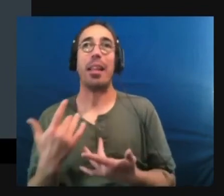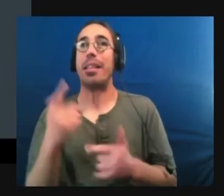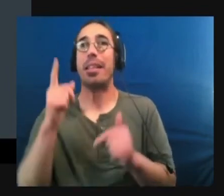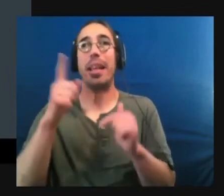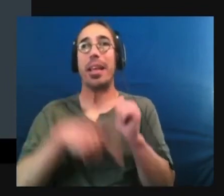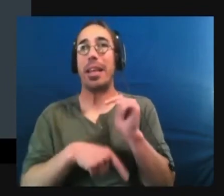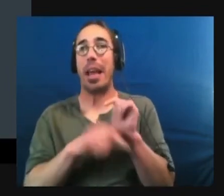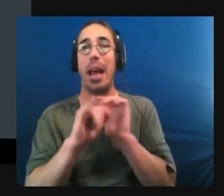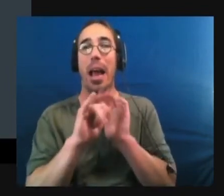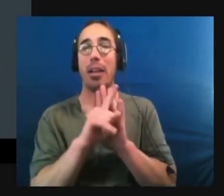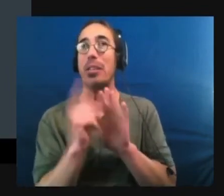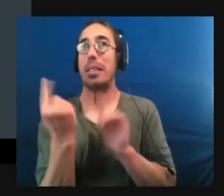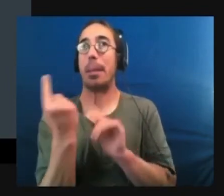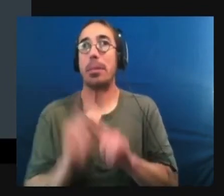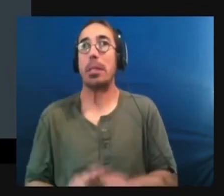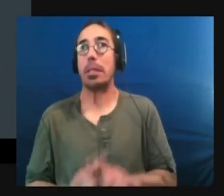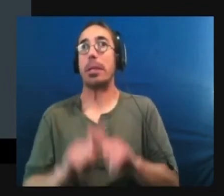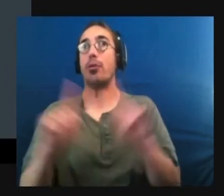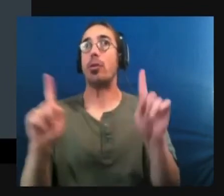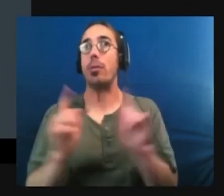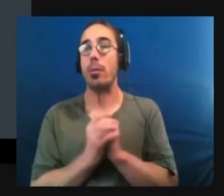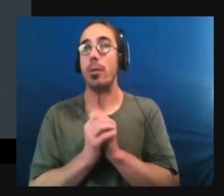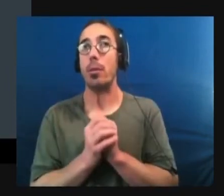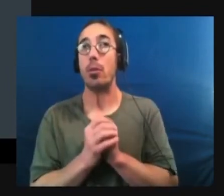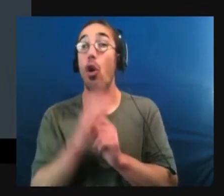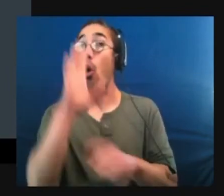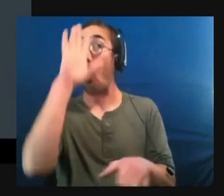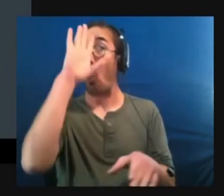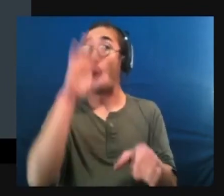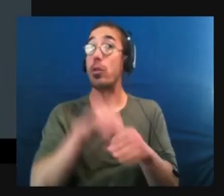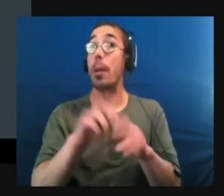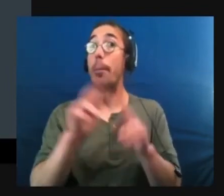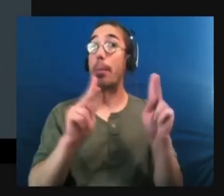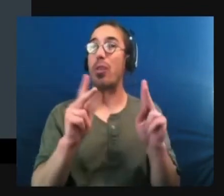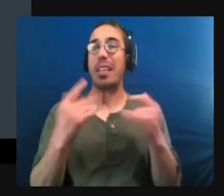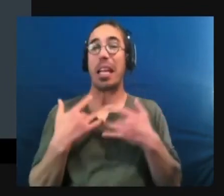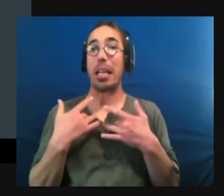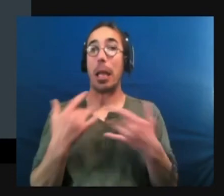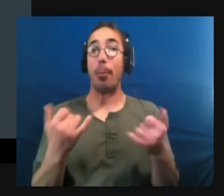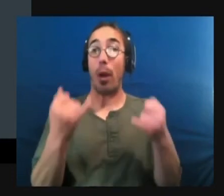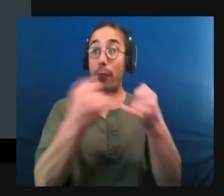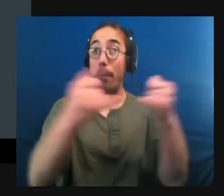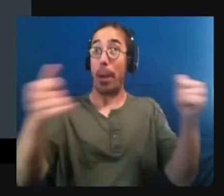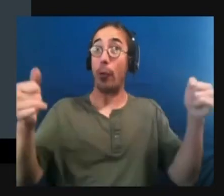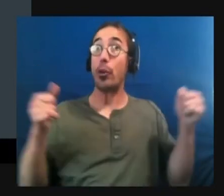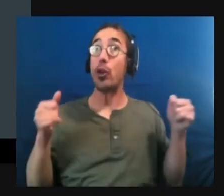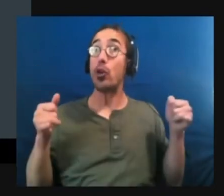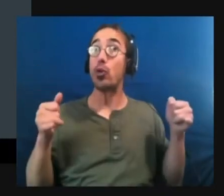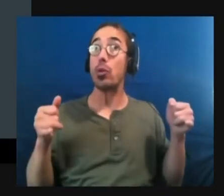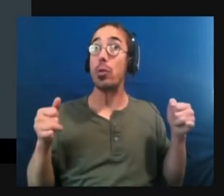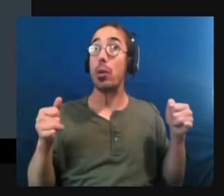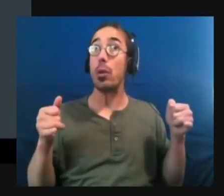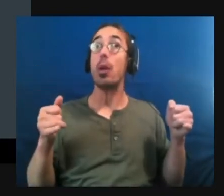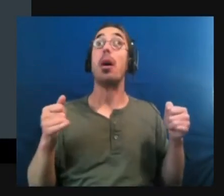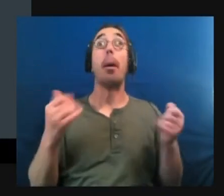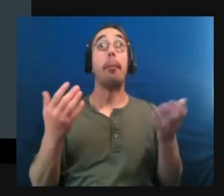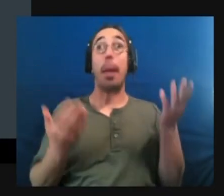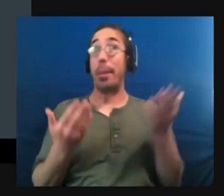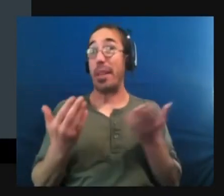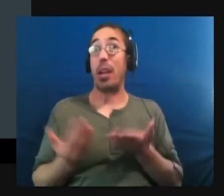something different. That's something that autistic people often have barriers with, coming up for what a different style looks like.